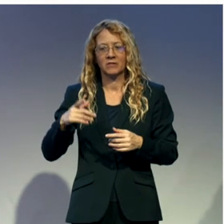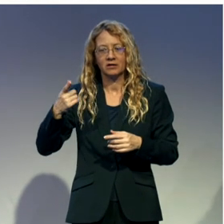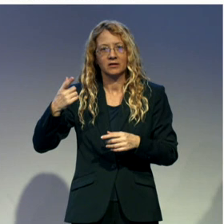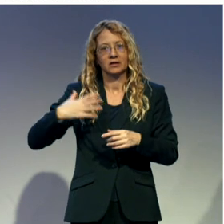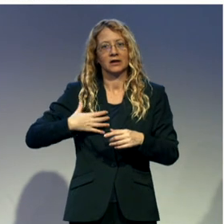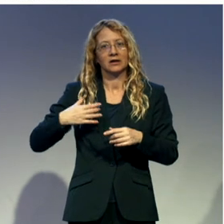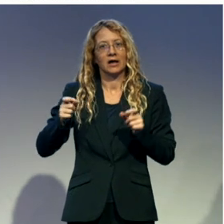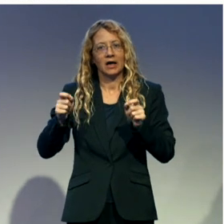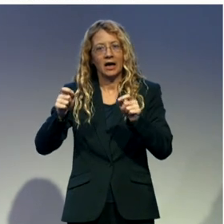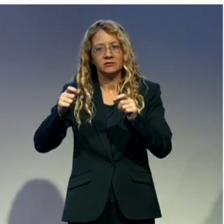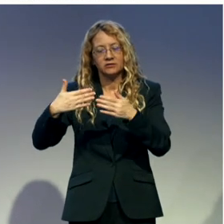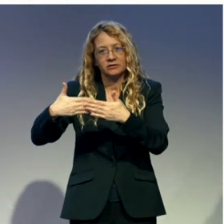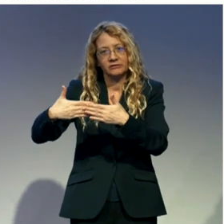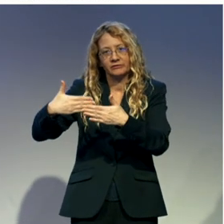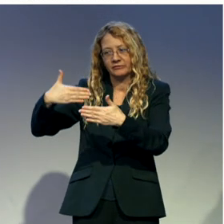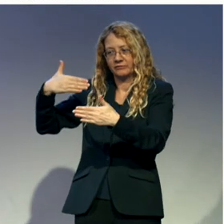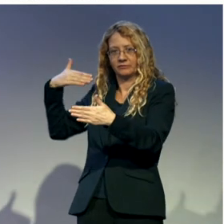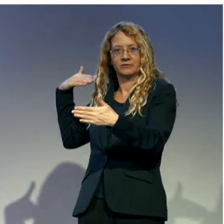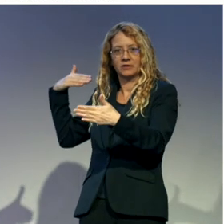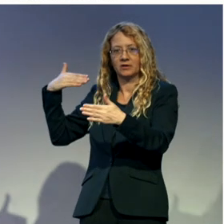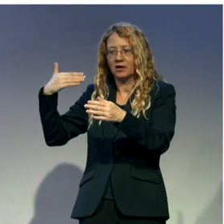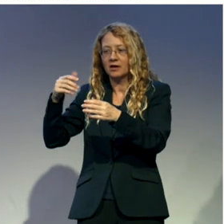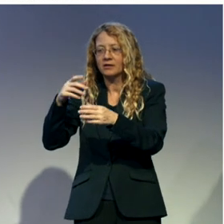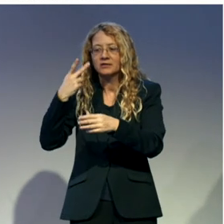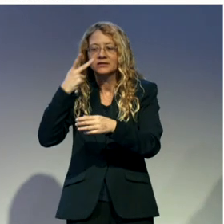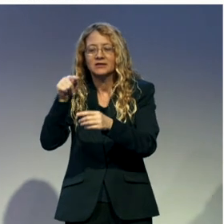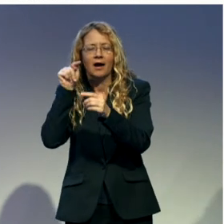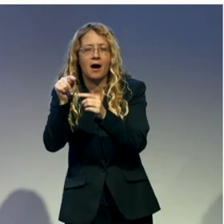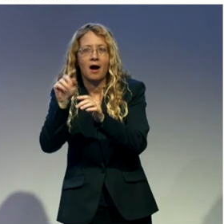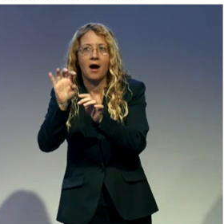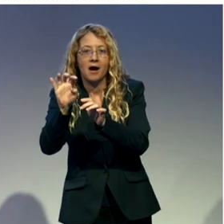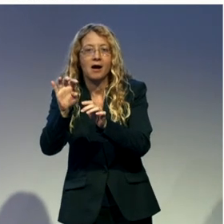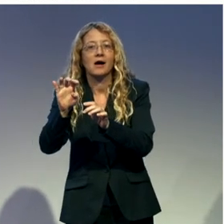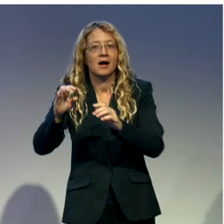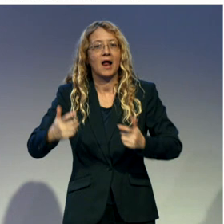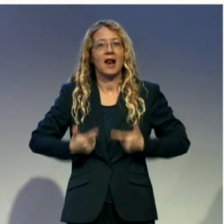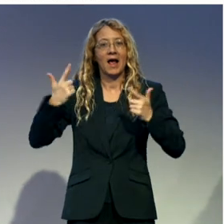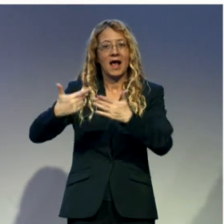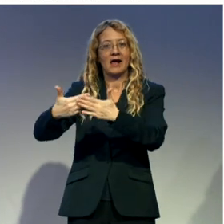first time, the blind women will be able to save lives. Thank you.